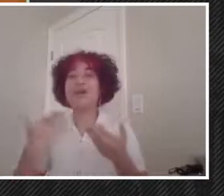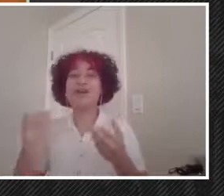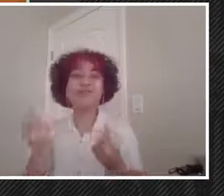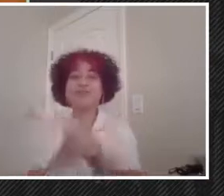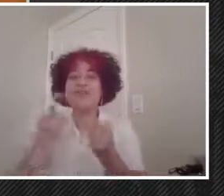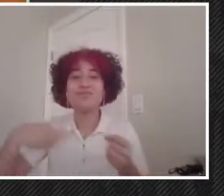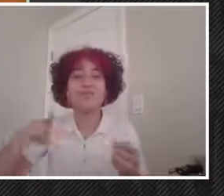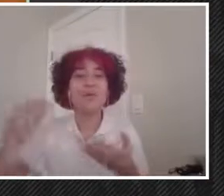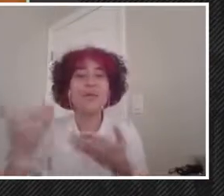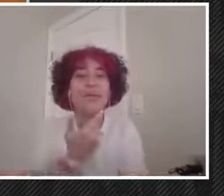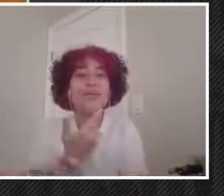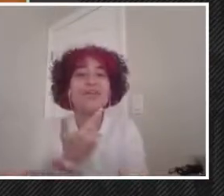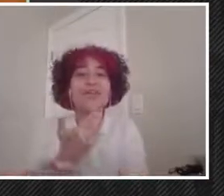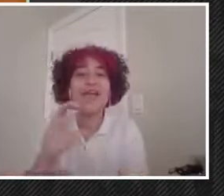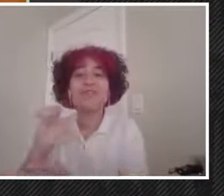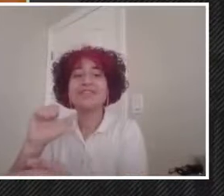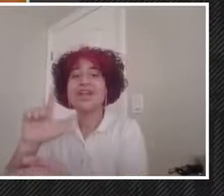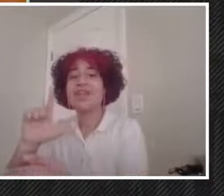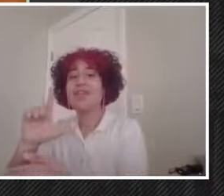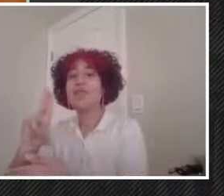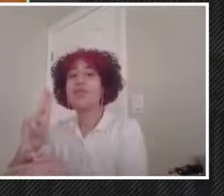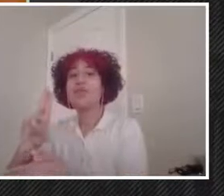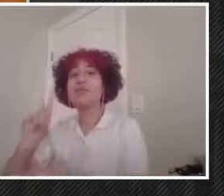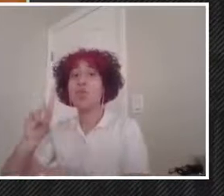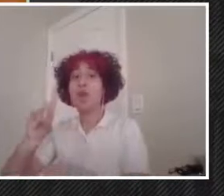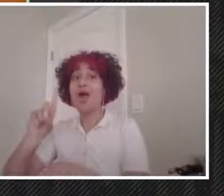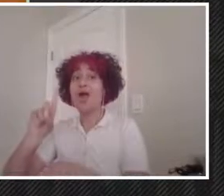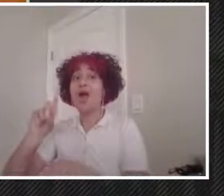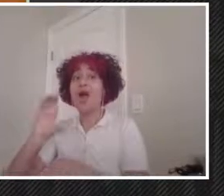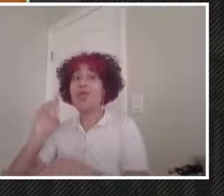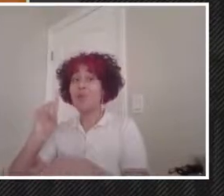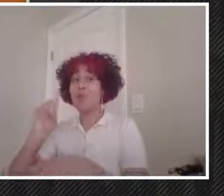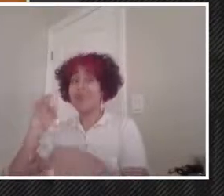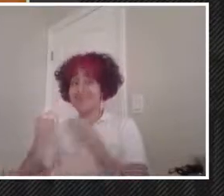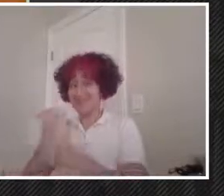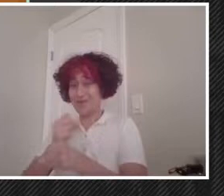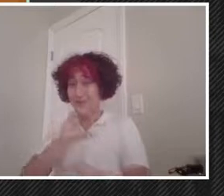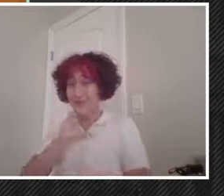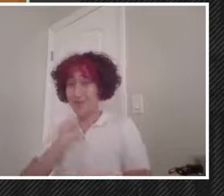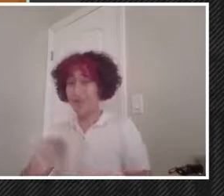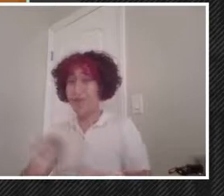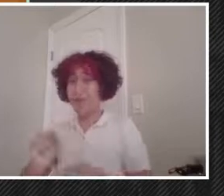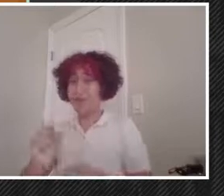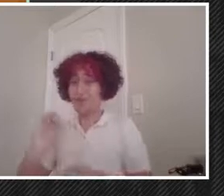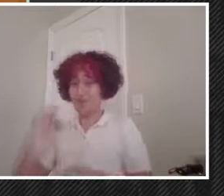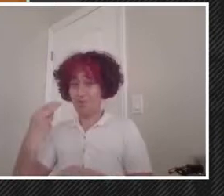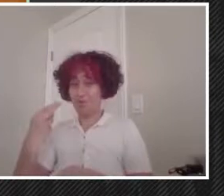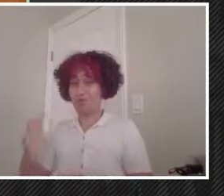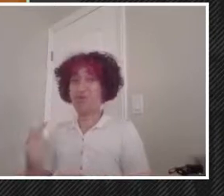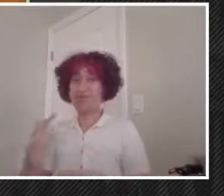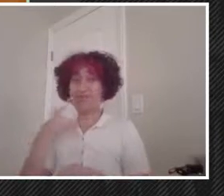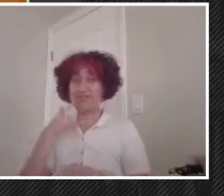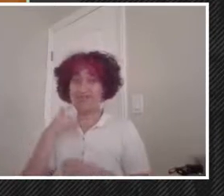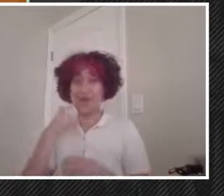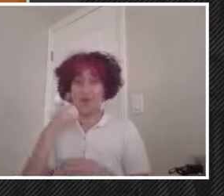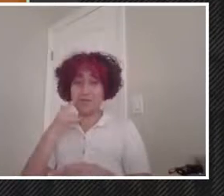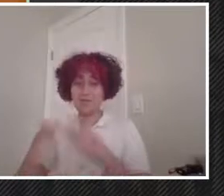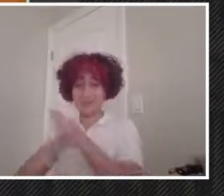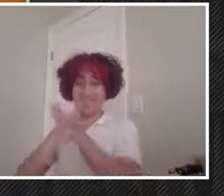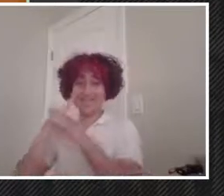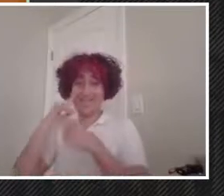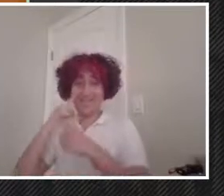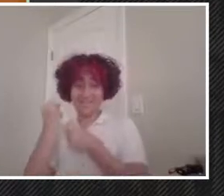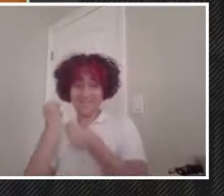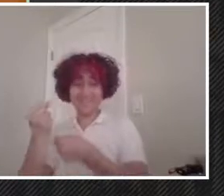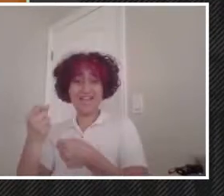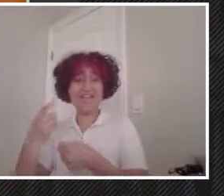ACLU is a 101-year-old organization dedicated to protecting and defending the civil rights and civil liberties of